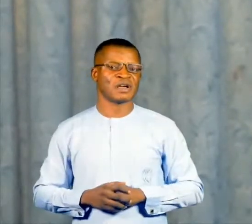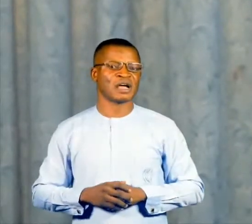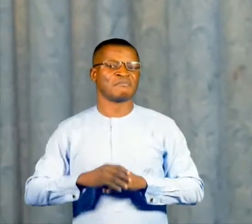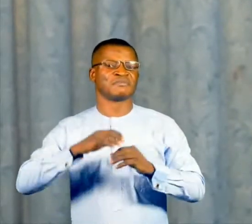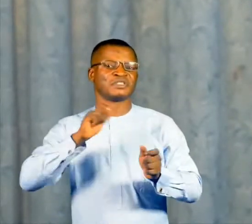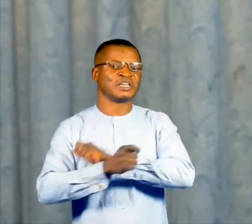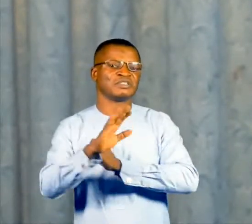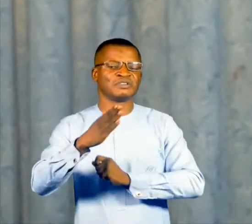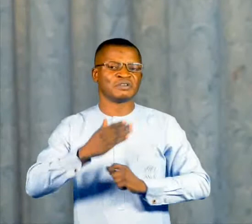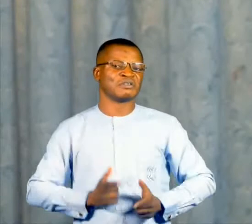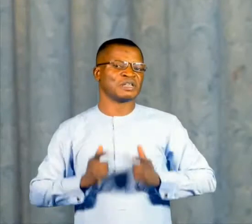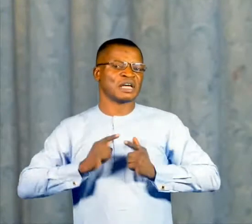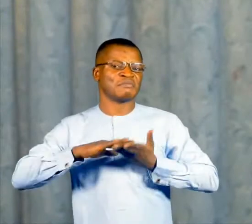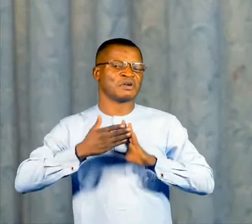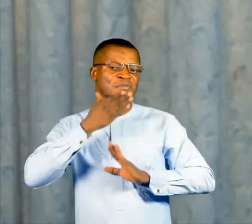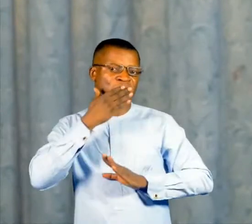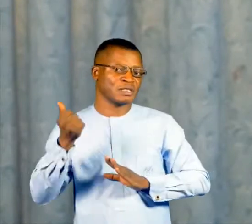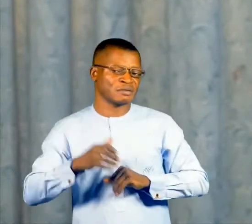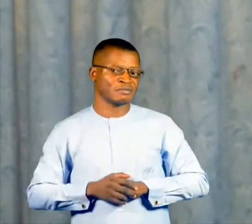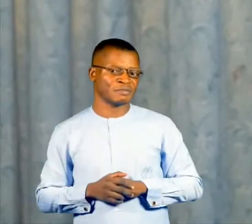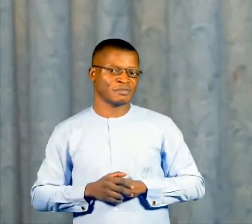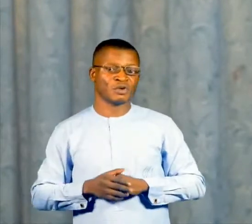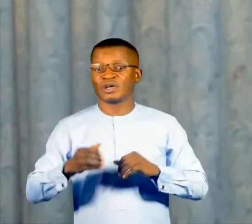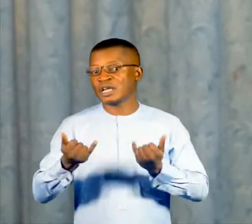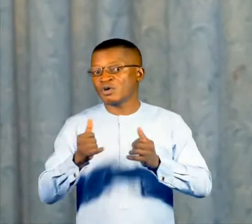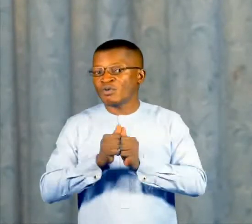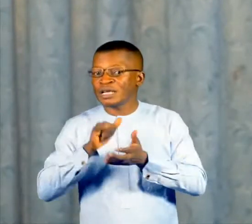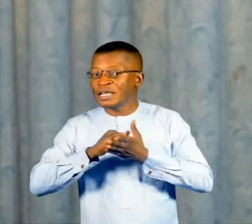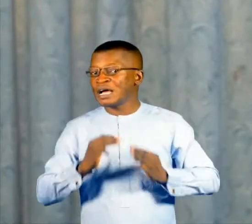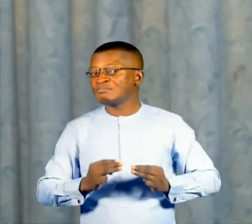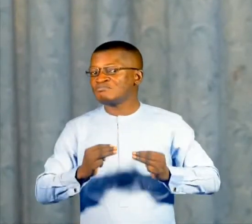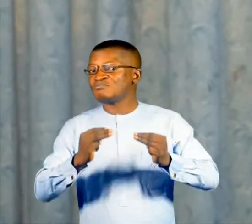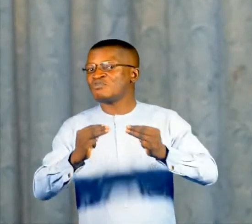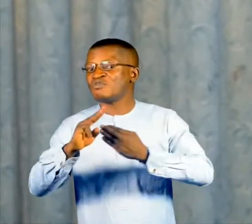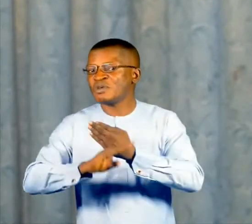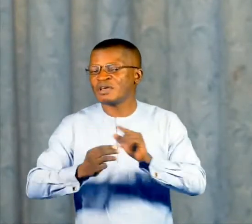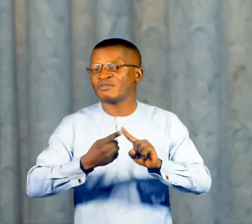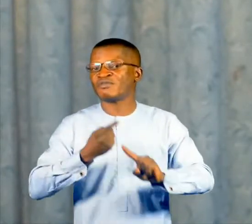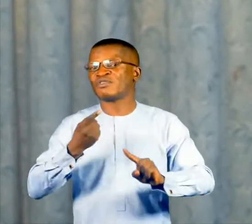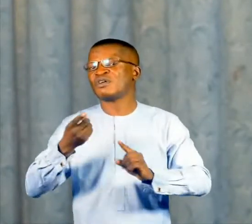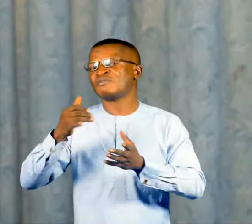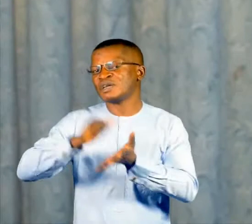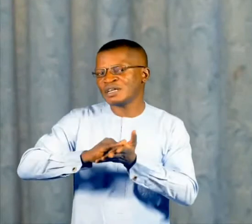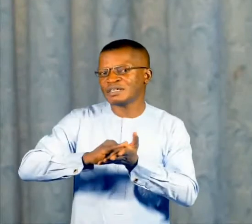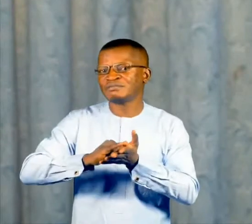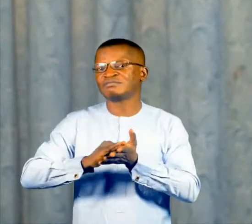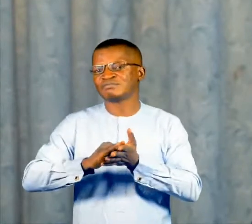to better the life of this person. So long as there is that movement from